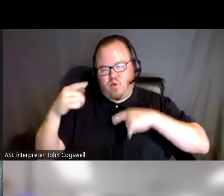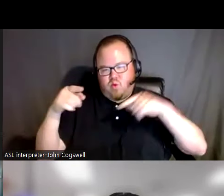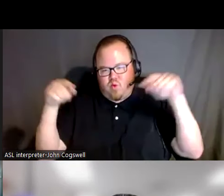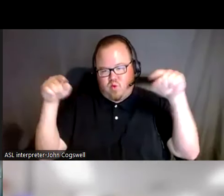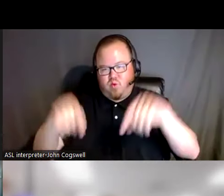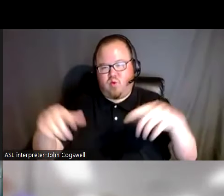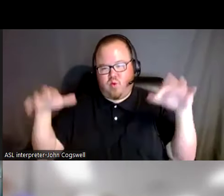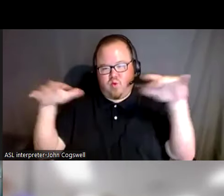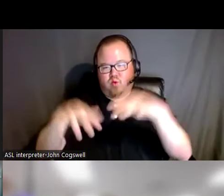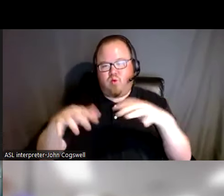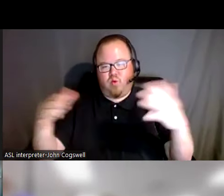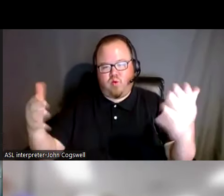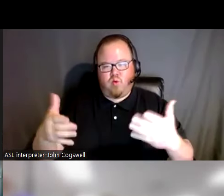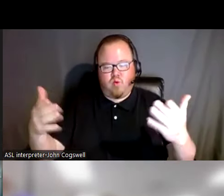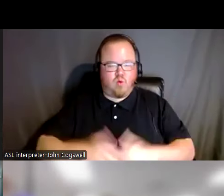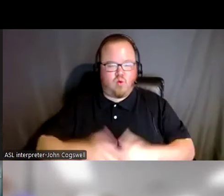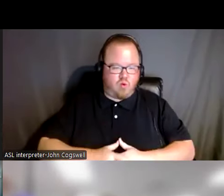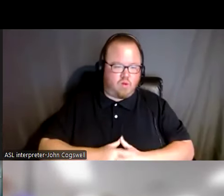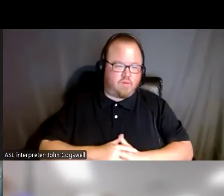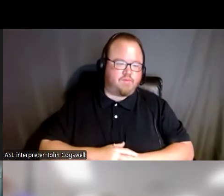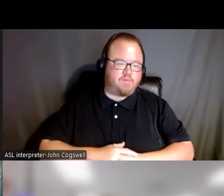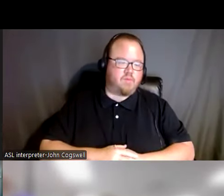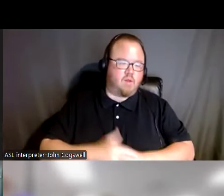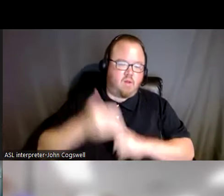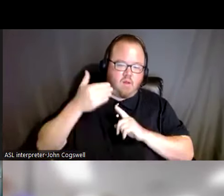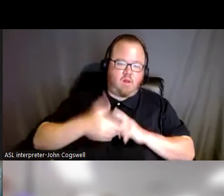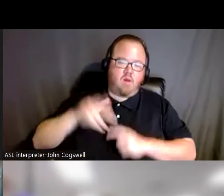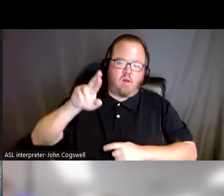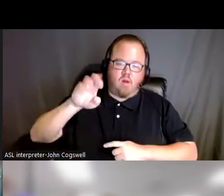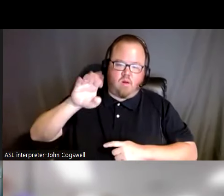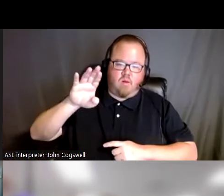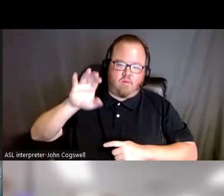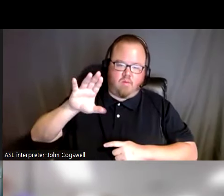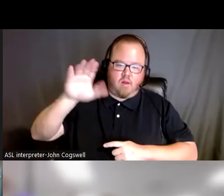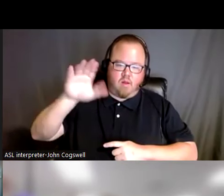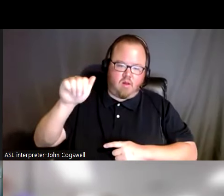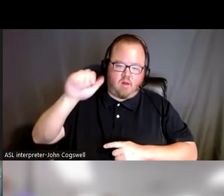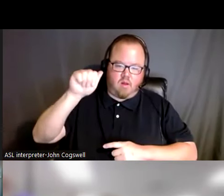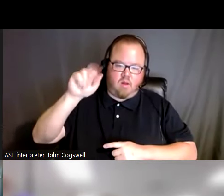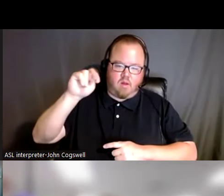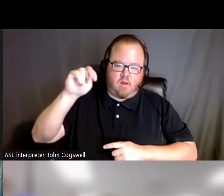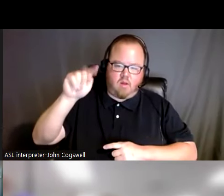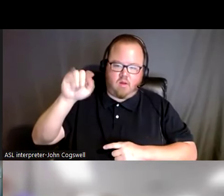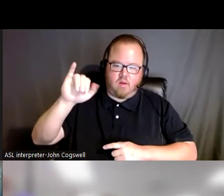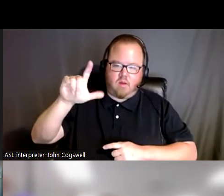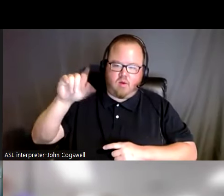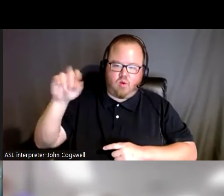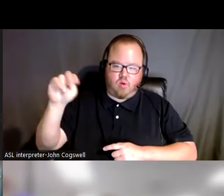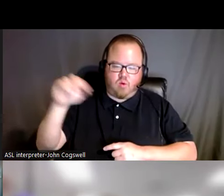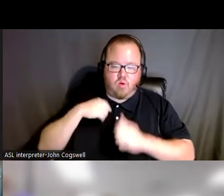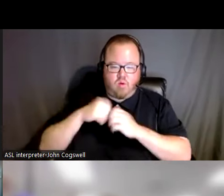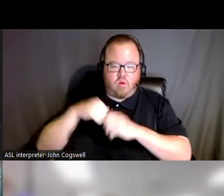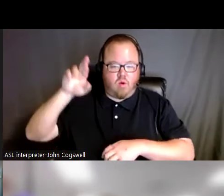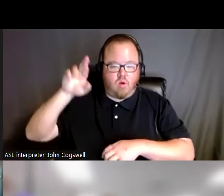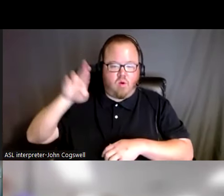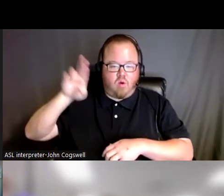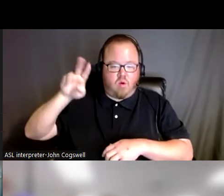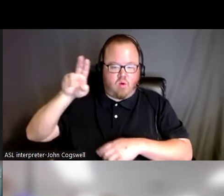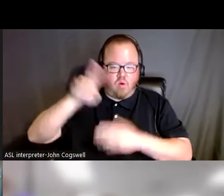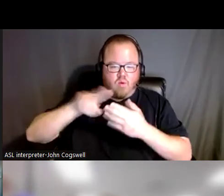today. My name is Rebecca Antion. I am with the Riverside University